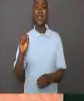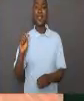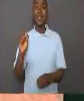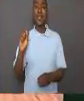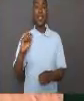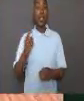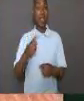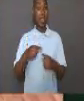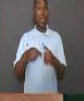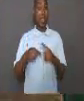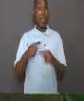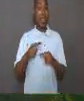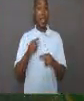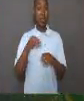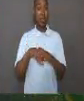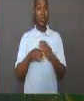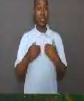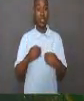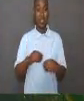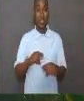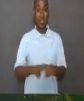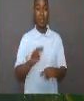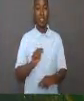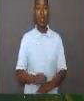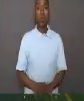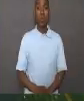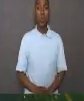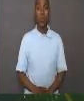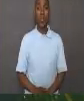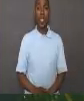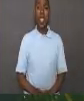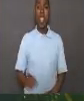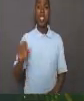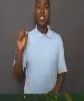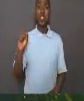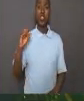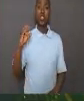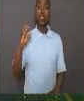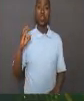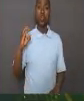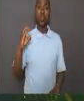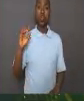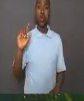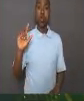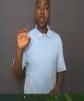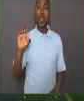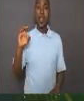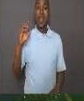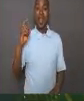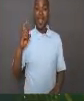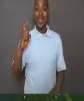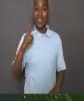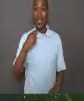a scolex. A scolex is the knob-looking end of